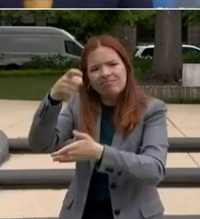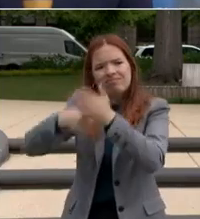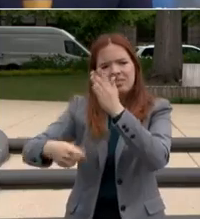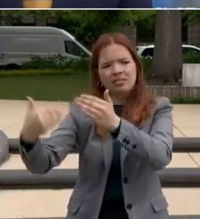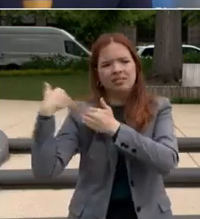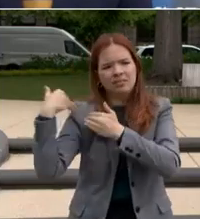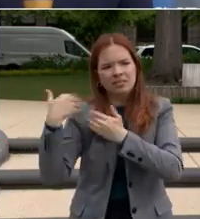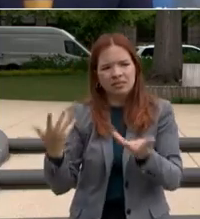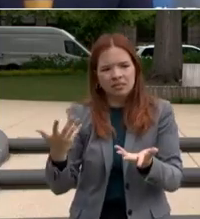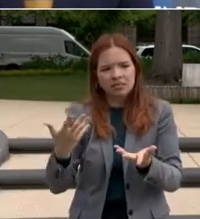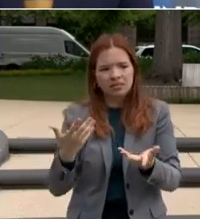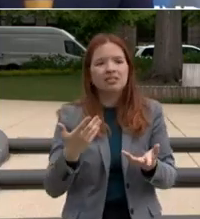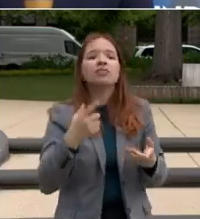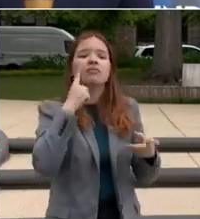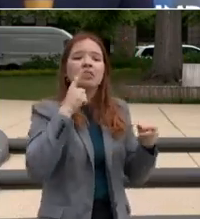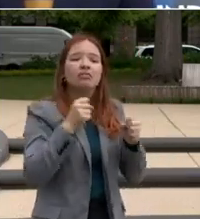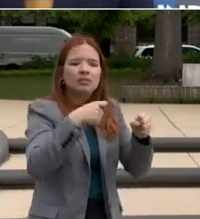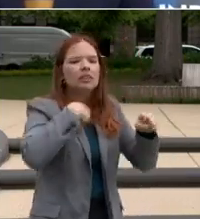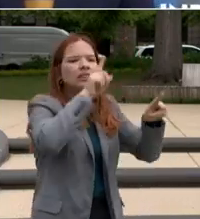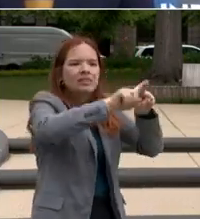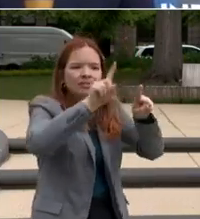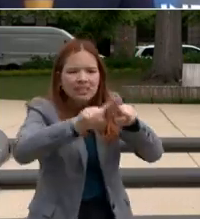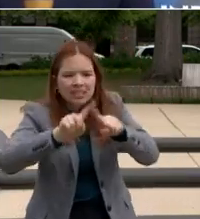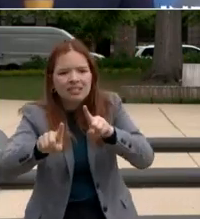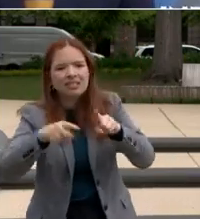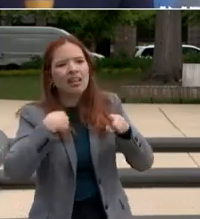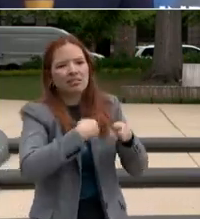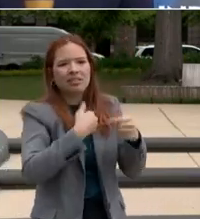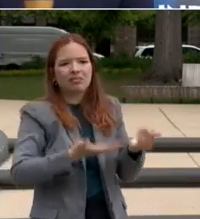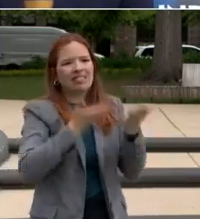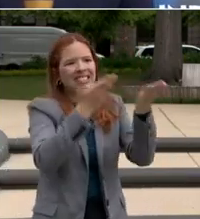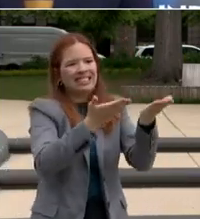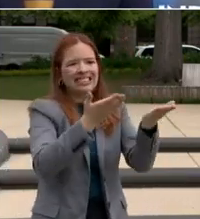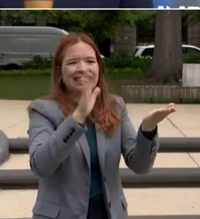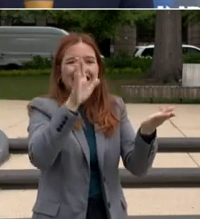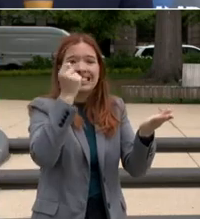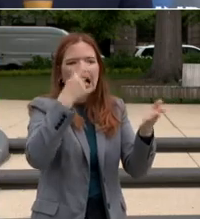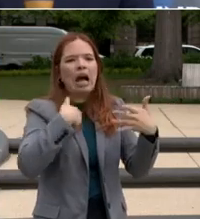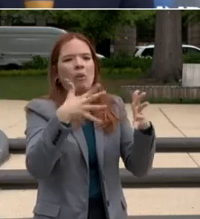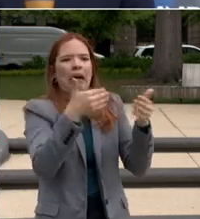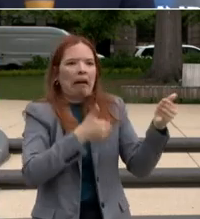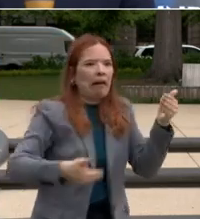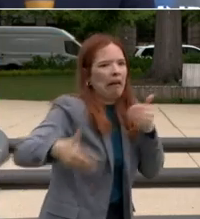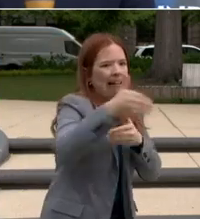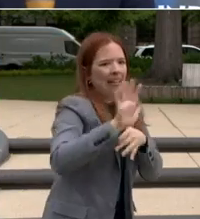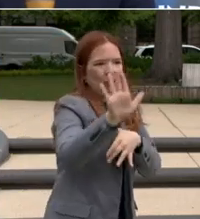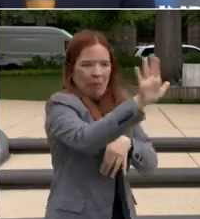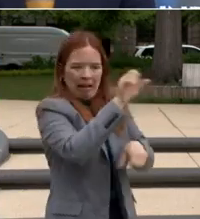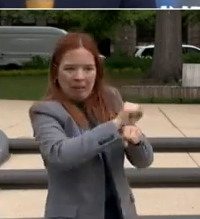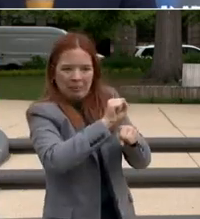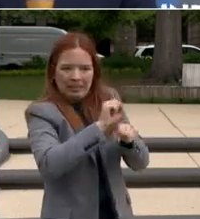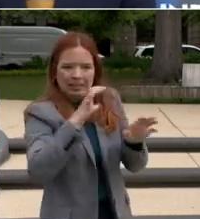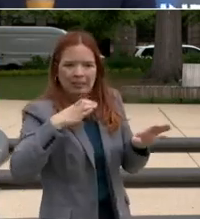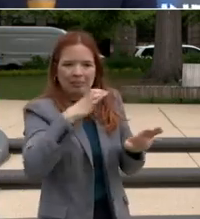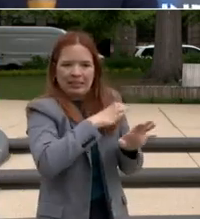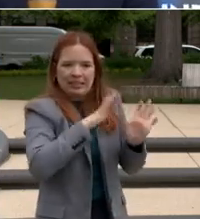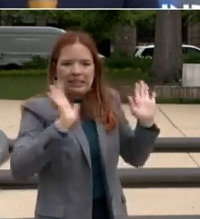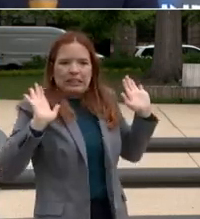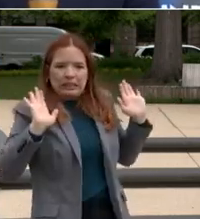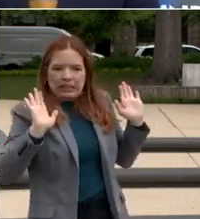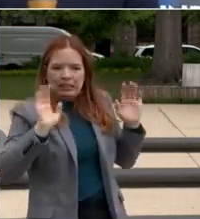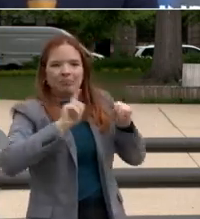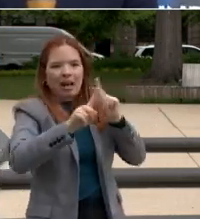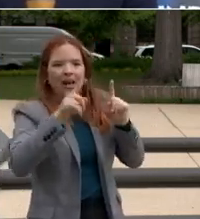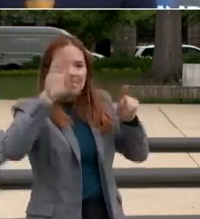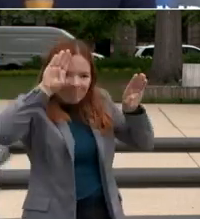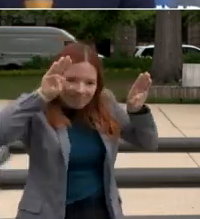are offered, Mark. So I don't want to get ahead of the work of either the committee that's focused on how we're